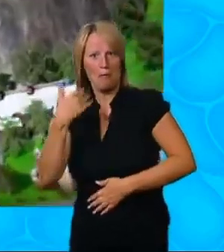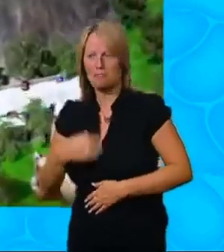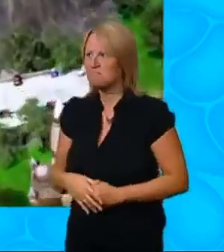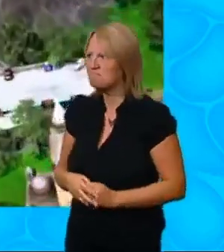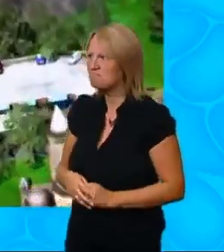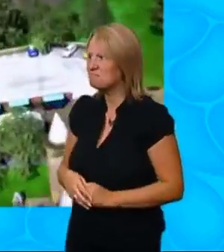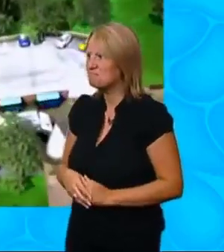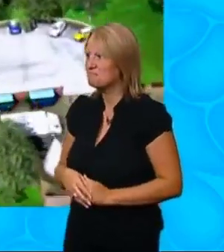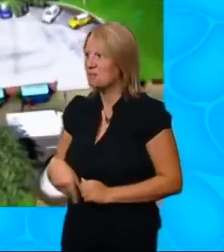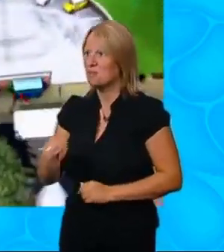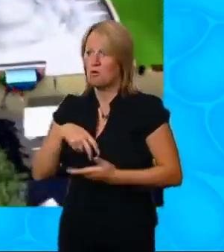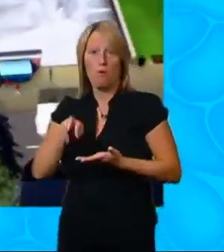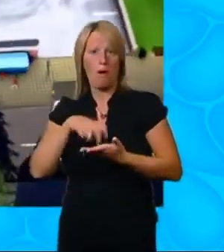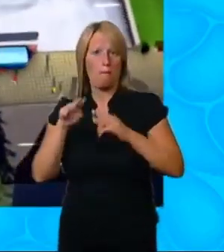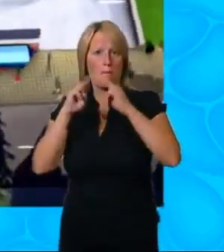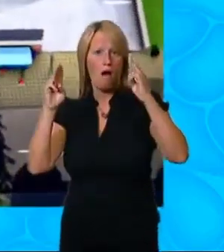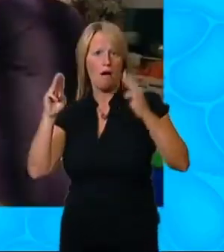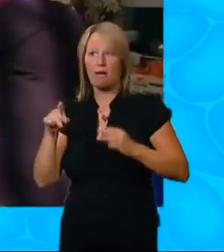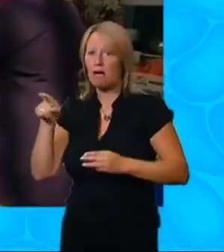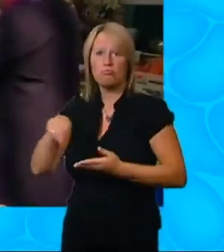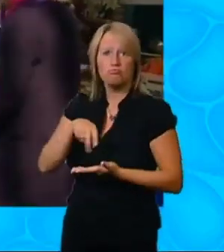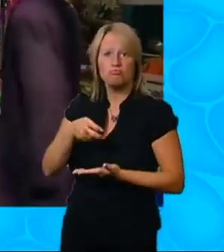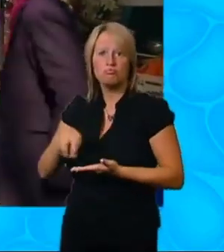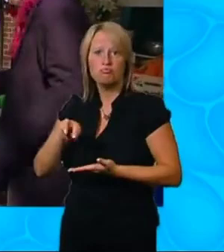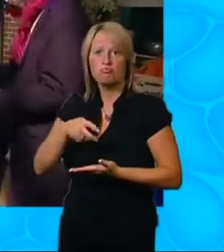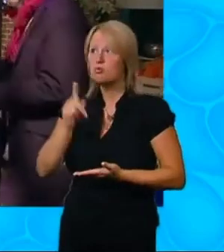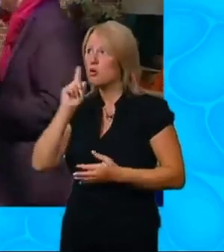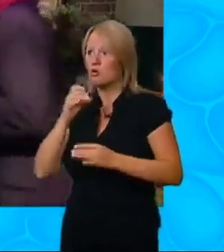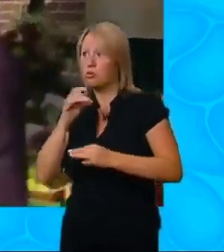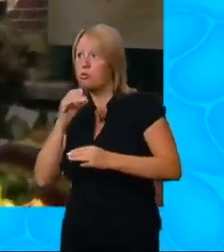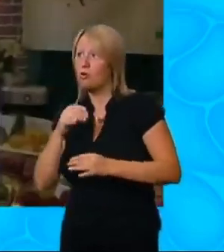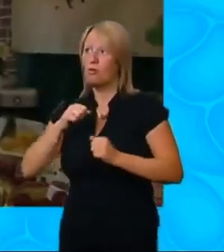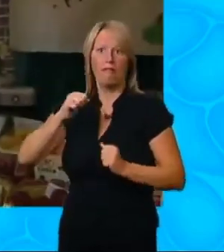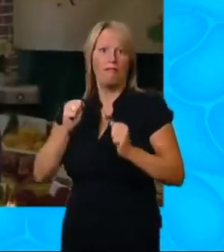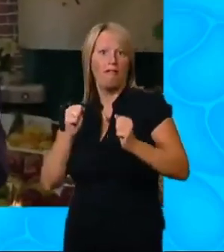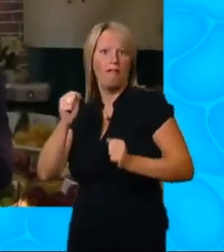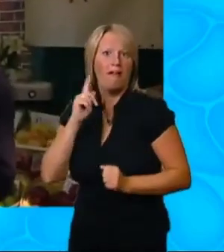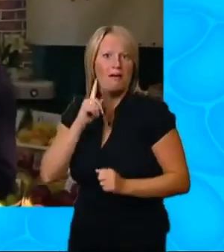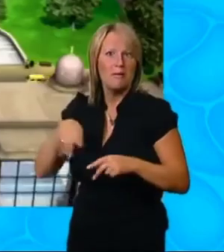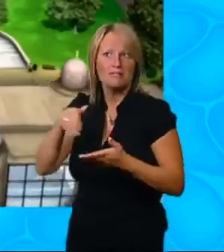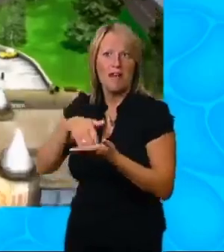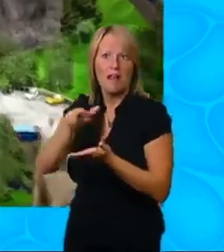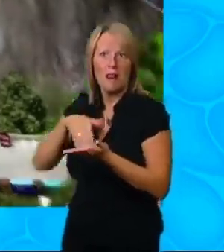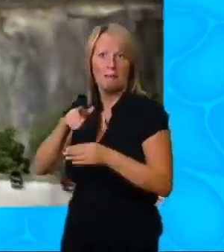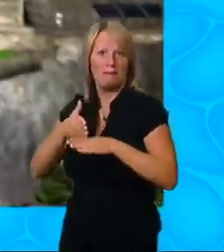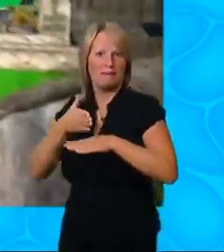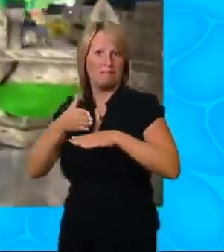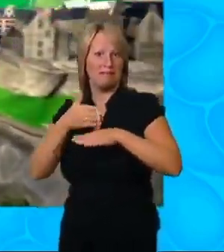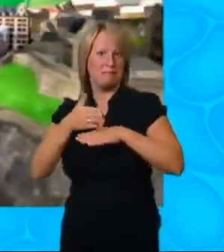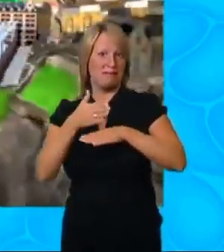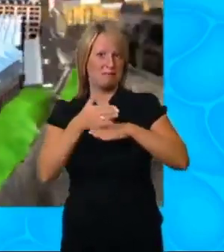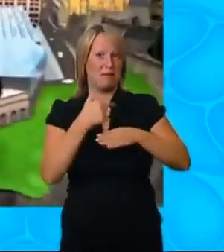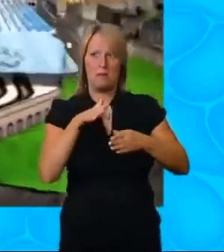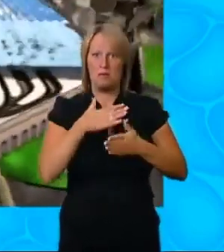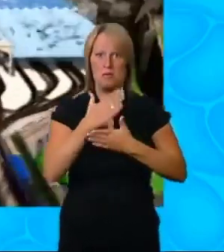hear that hullabaloo? Yes, I do. Everybody's busy selling. Something new. Me too. Look